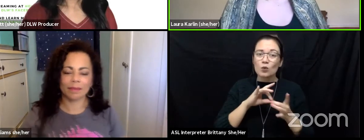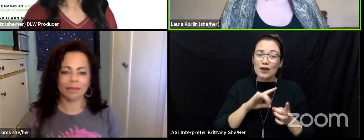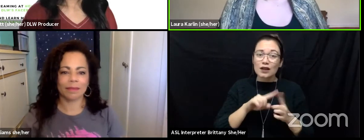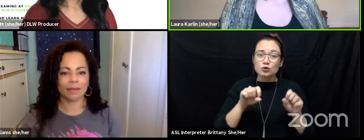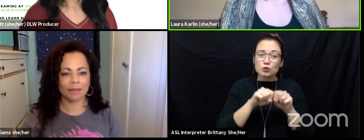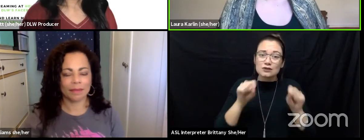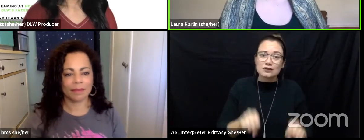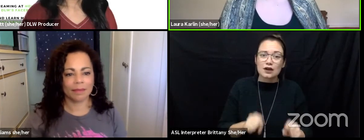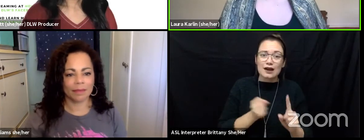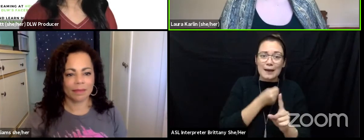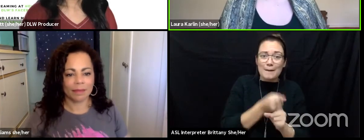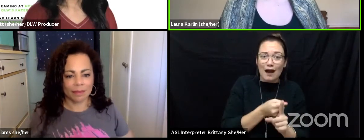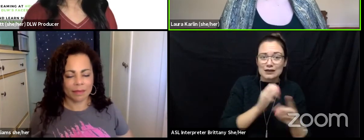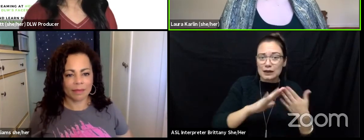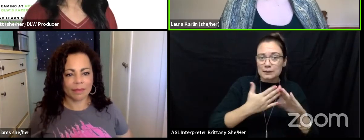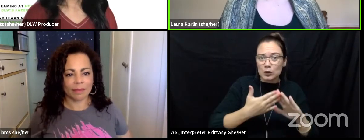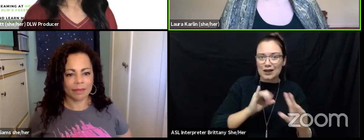a beautiful job